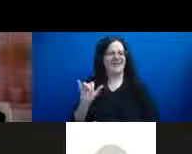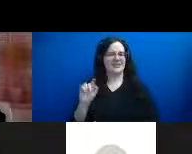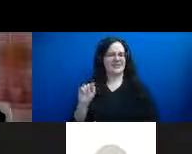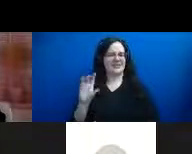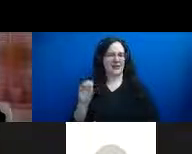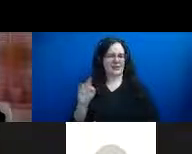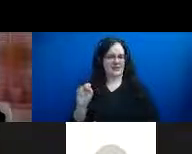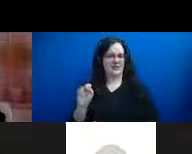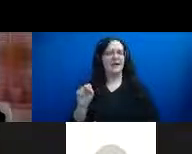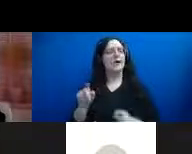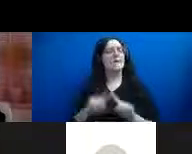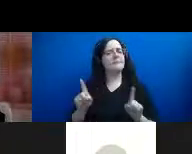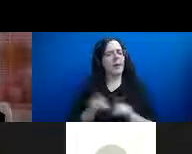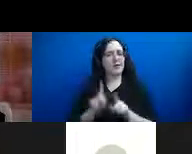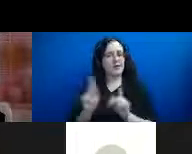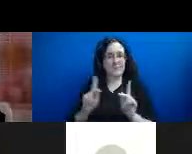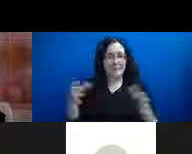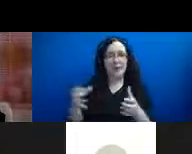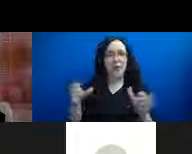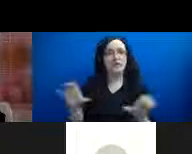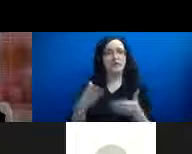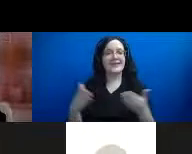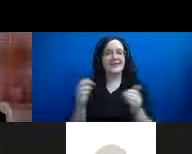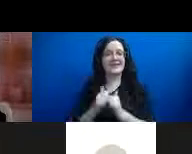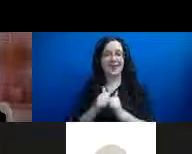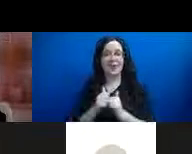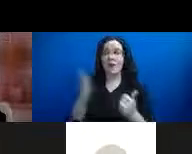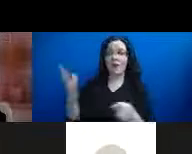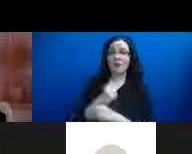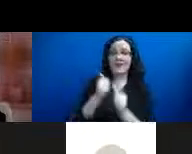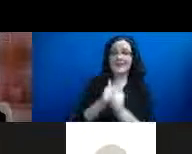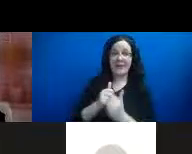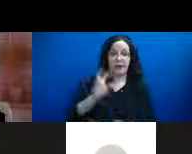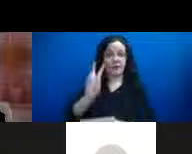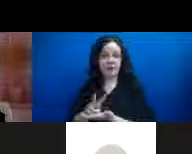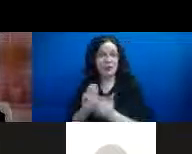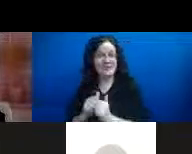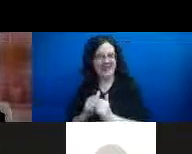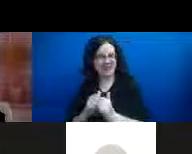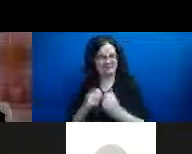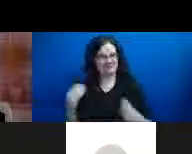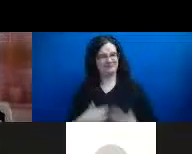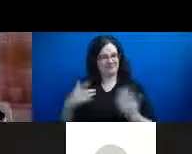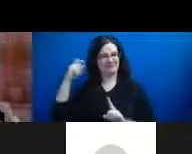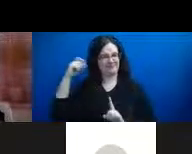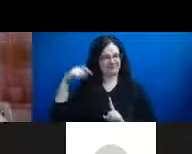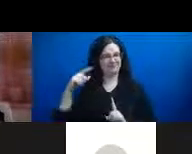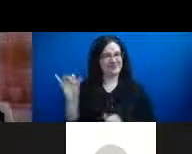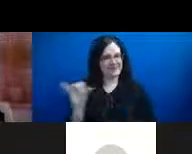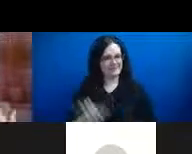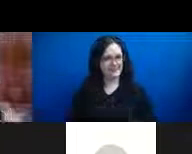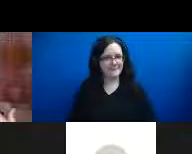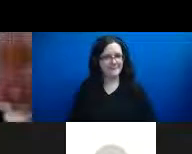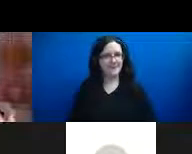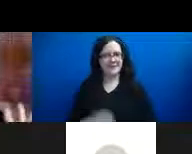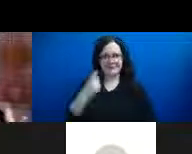things together, people winning together, or people losing together. I've recently had an experience doing something with